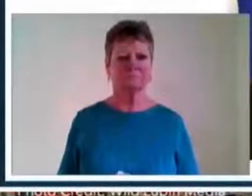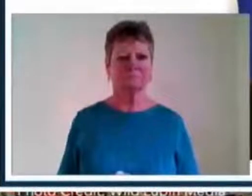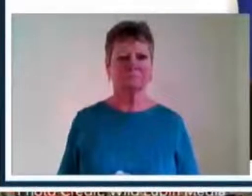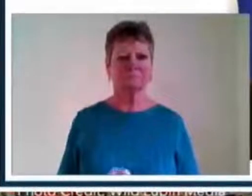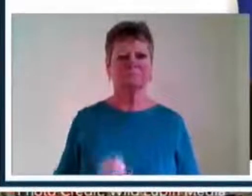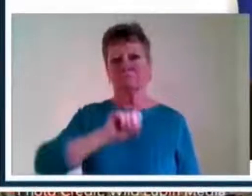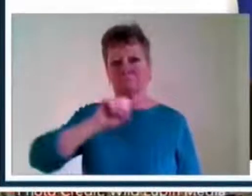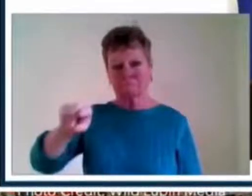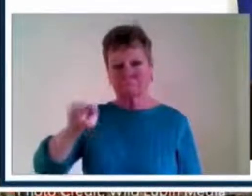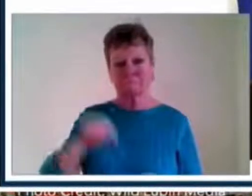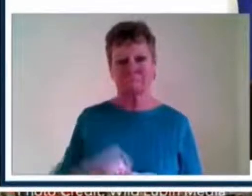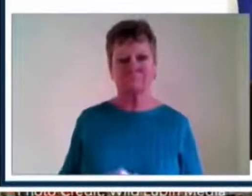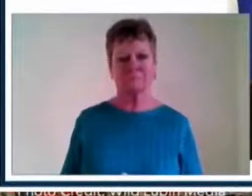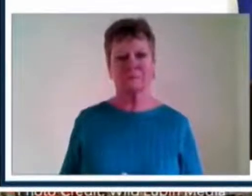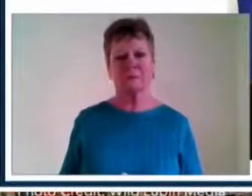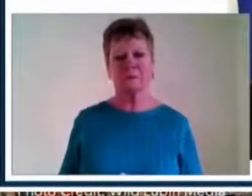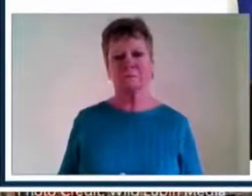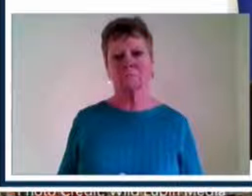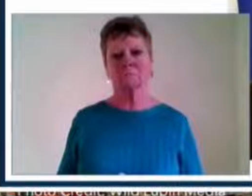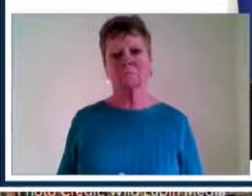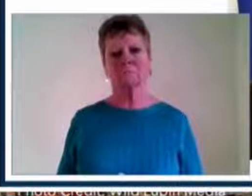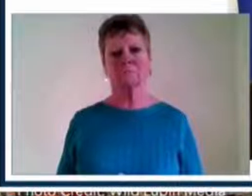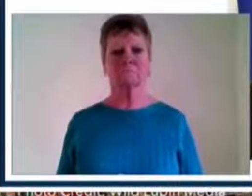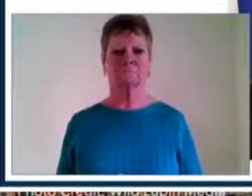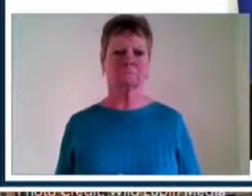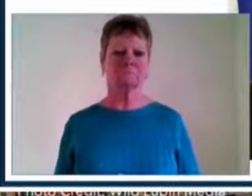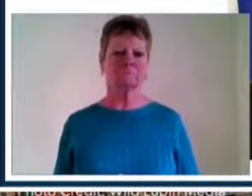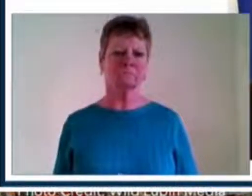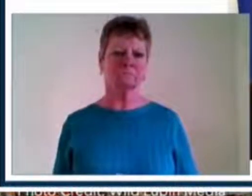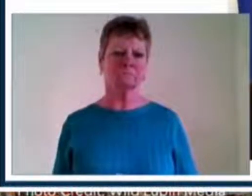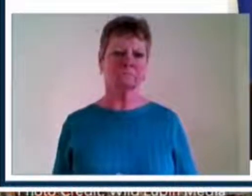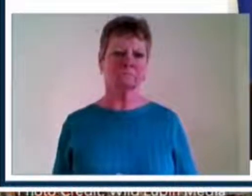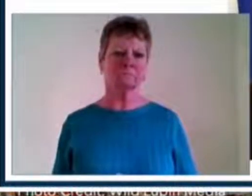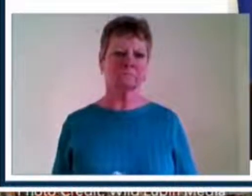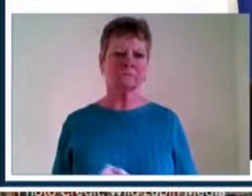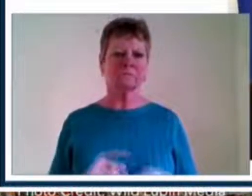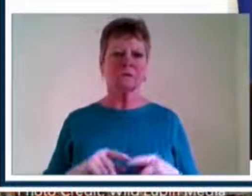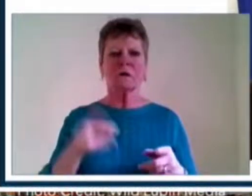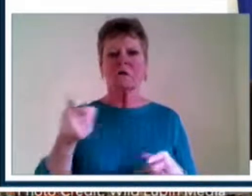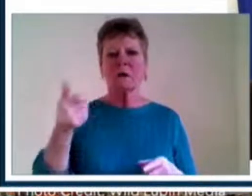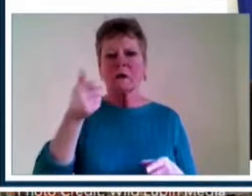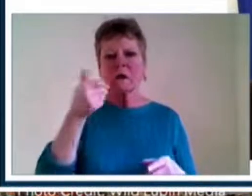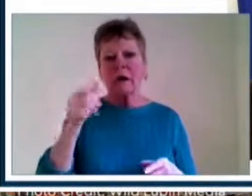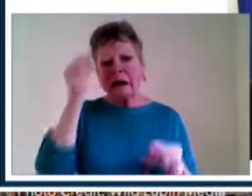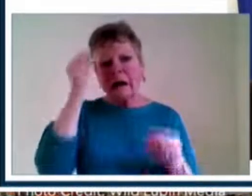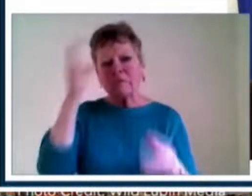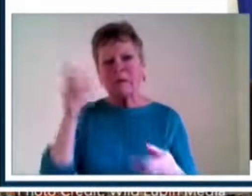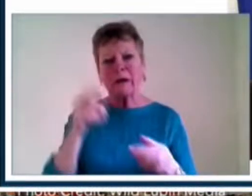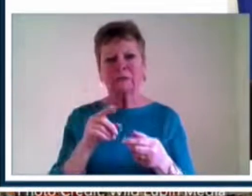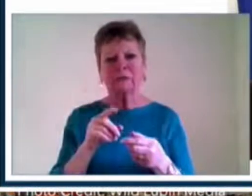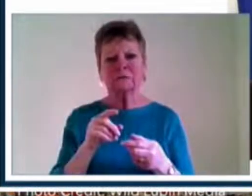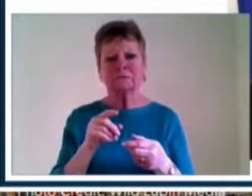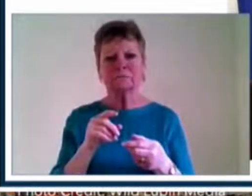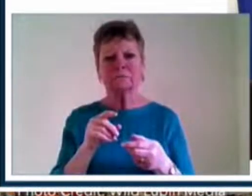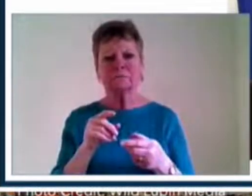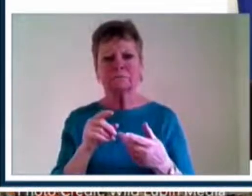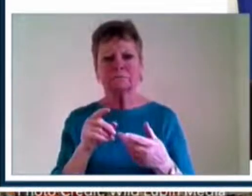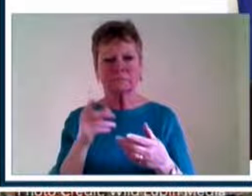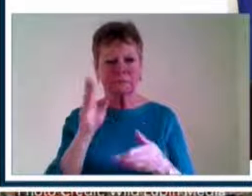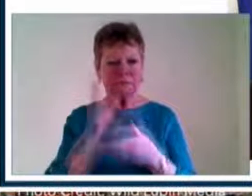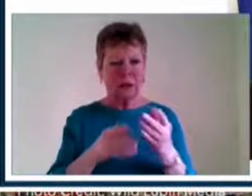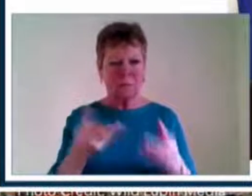Yes, I do. I'm just wondering in terms of Paxlovid, if you can give any details. I know that the province has a supply for